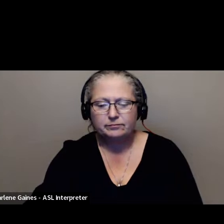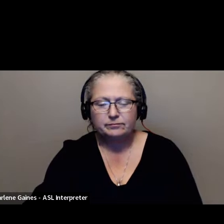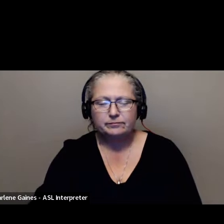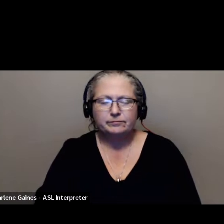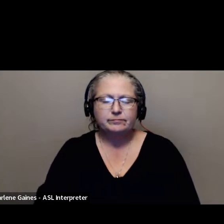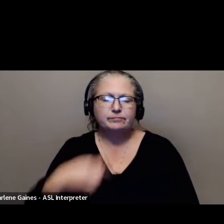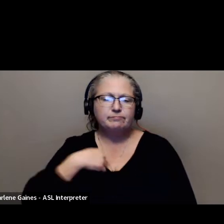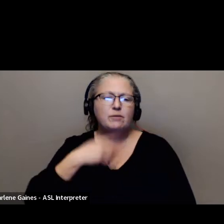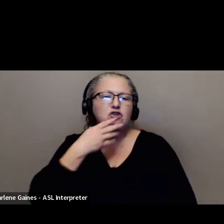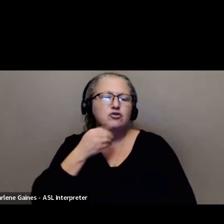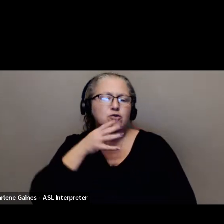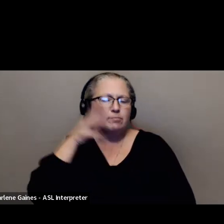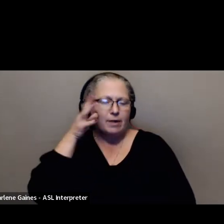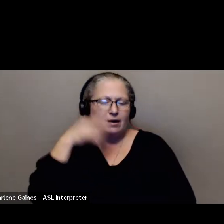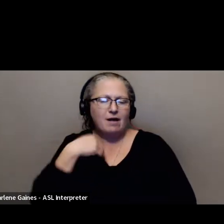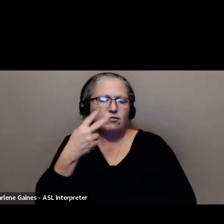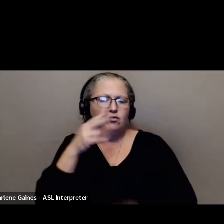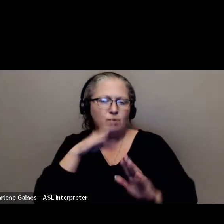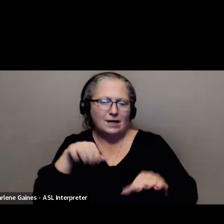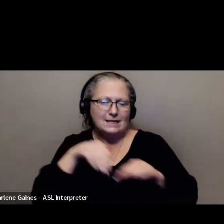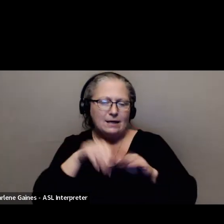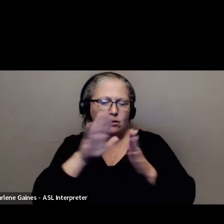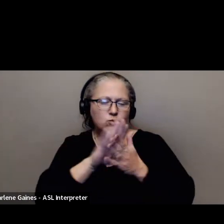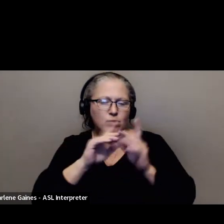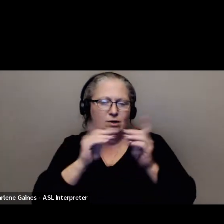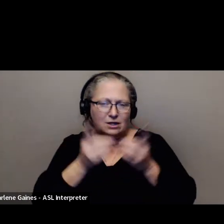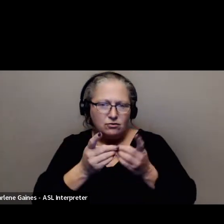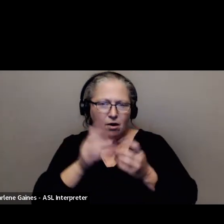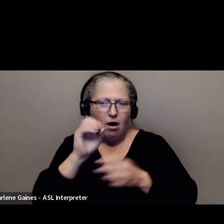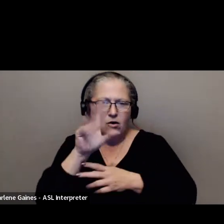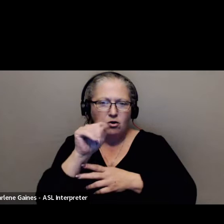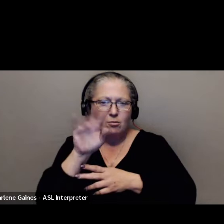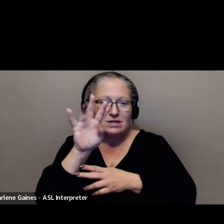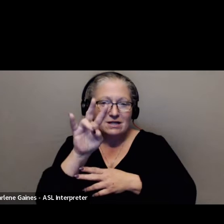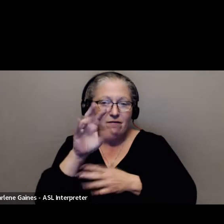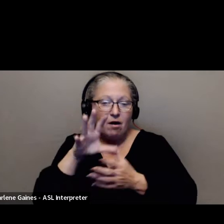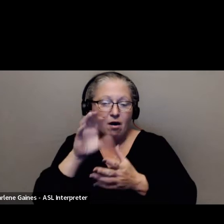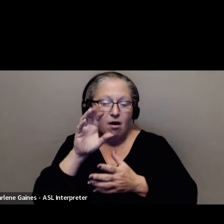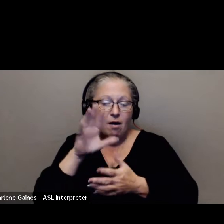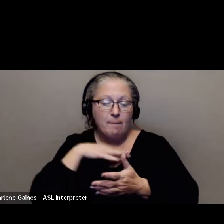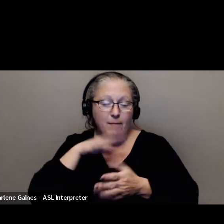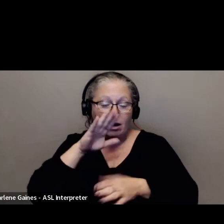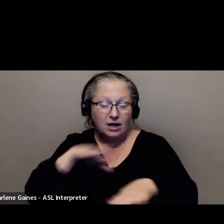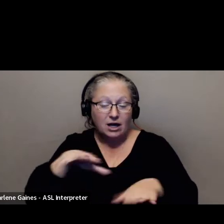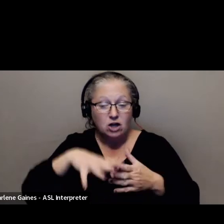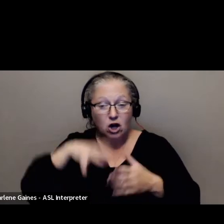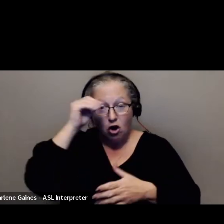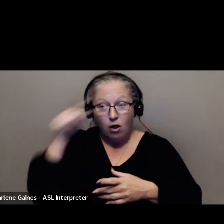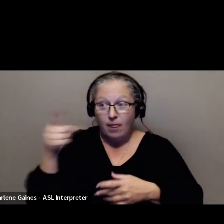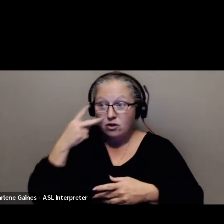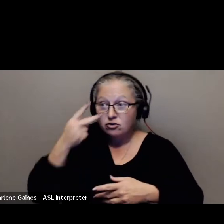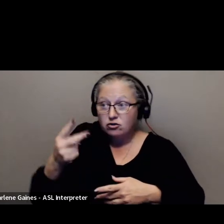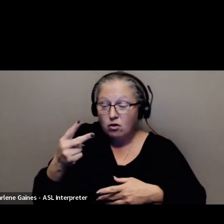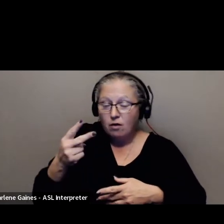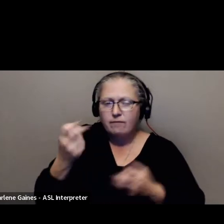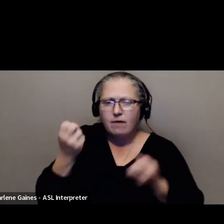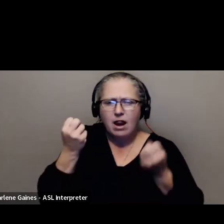2 kids in the school district. And on October 7th, what our kids learned and what they saw is how a